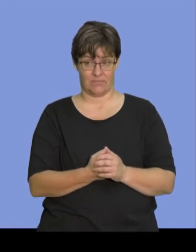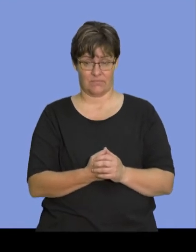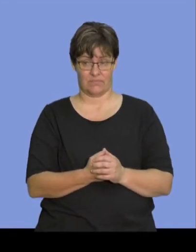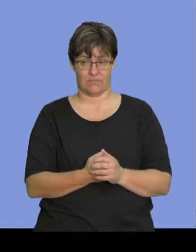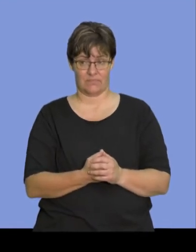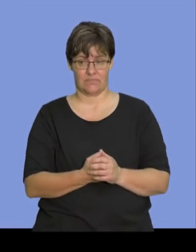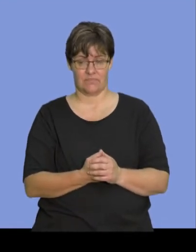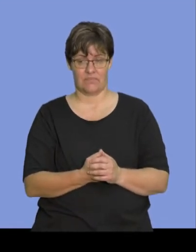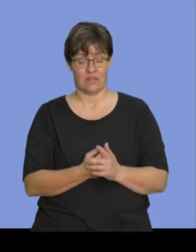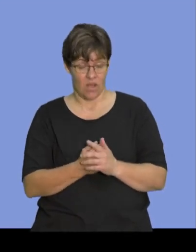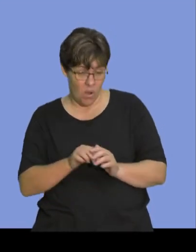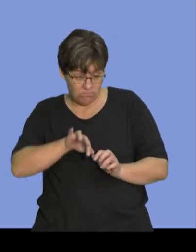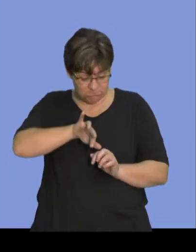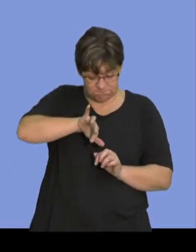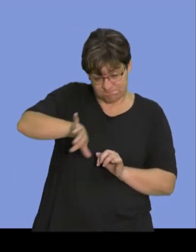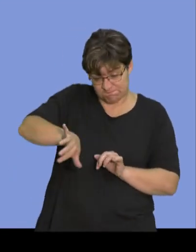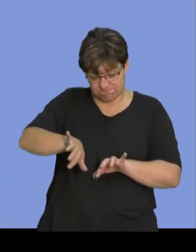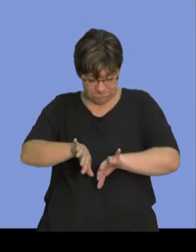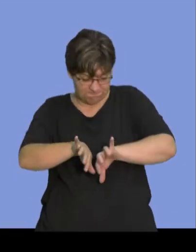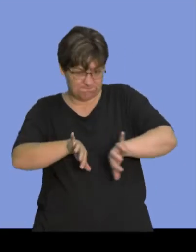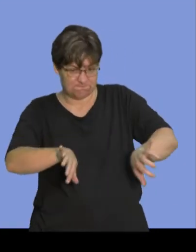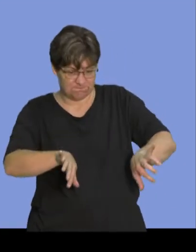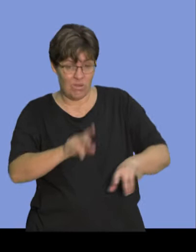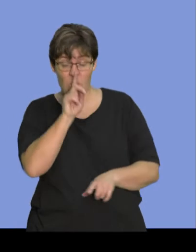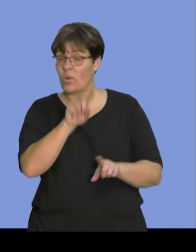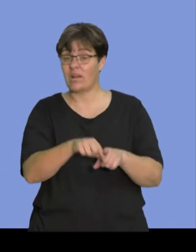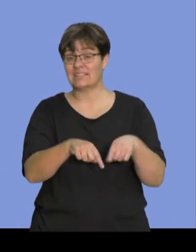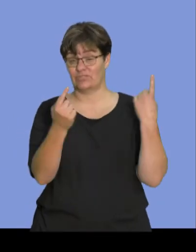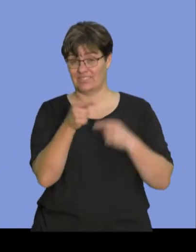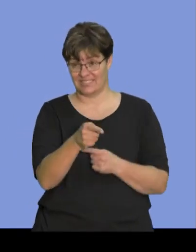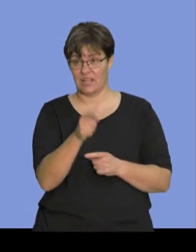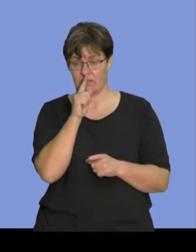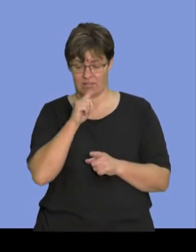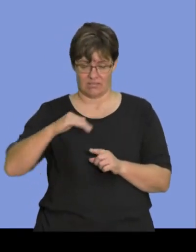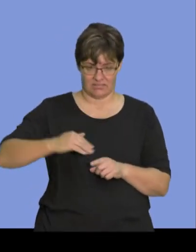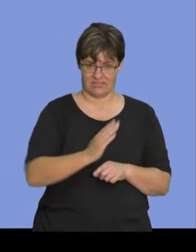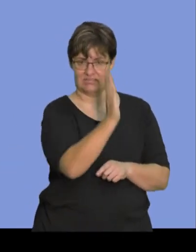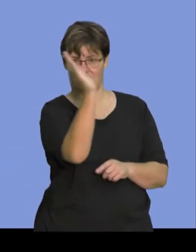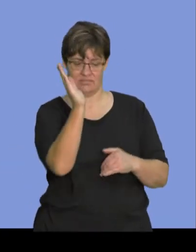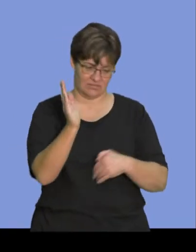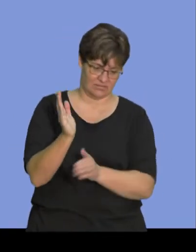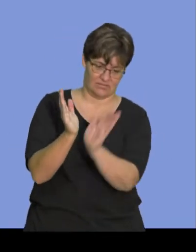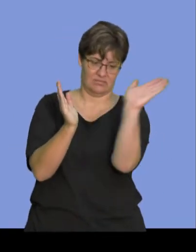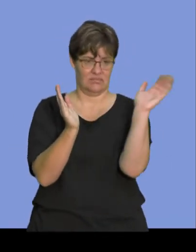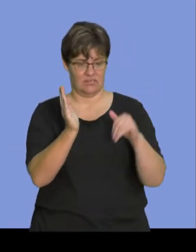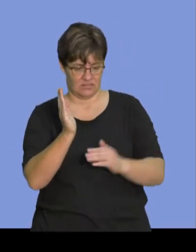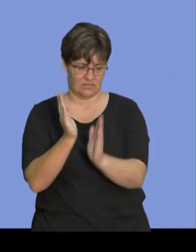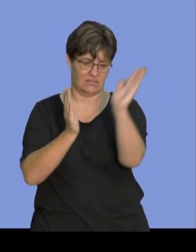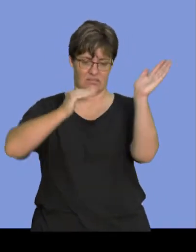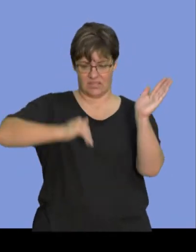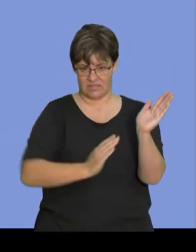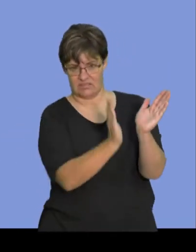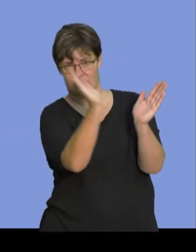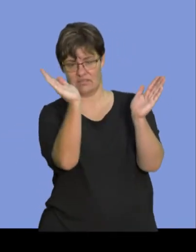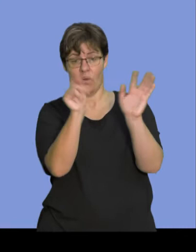right? So as they push each other away, we've got something like this, right? We've got something